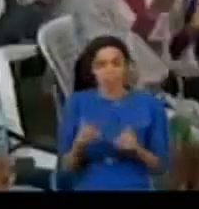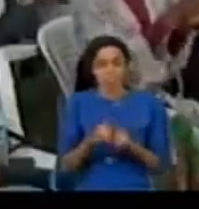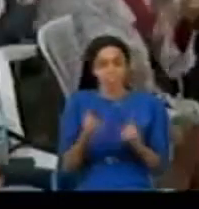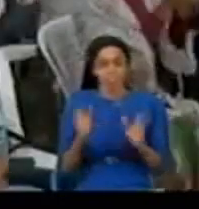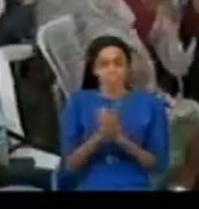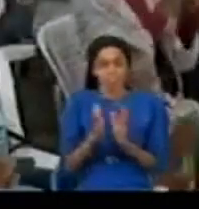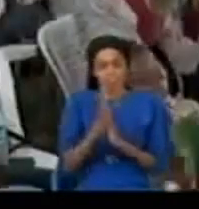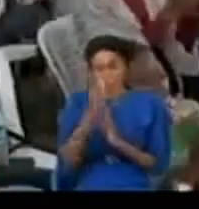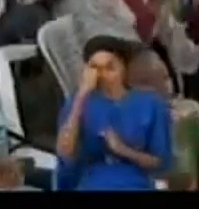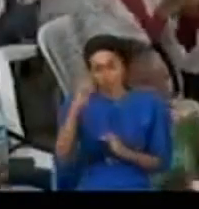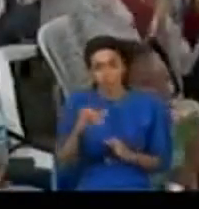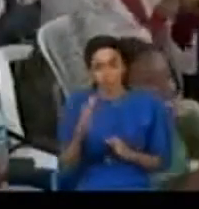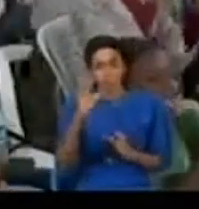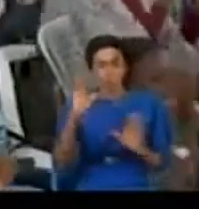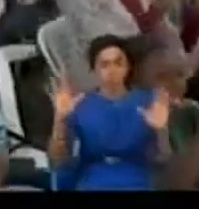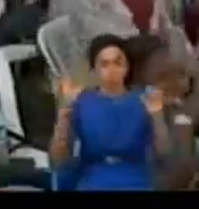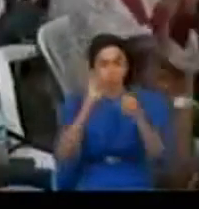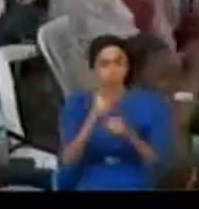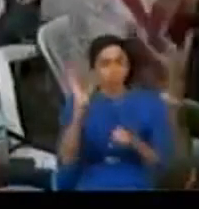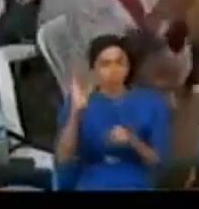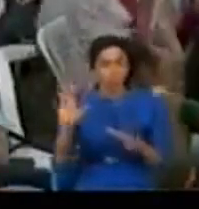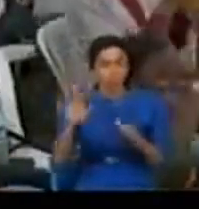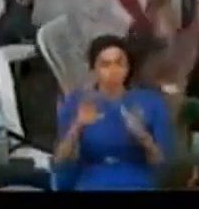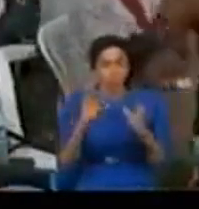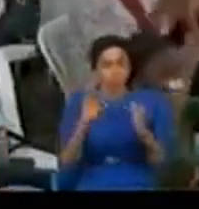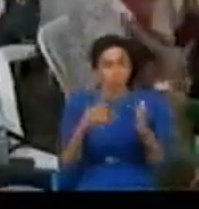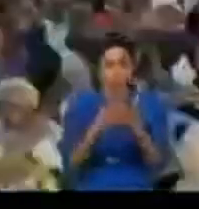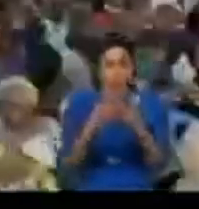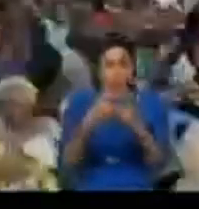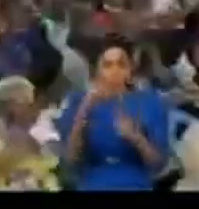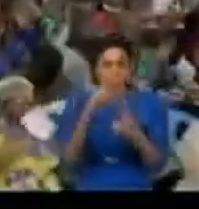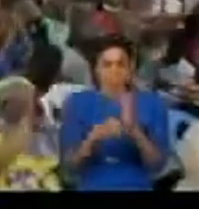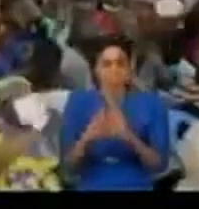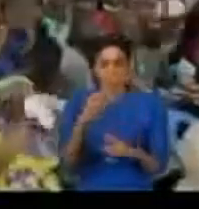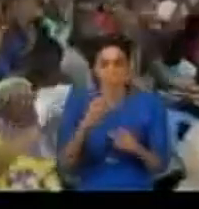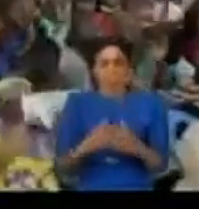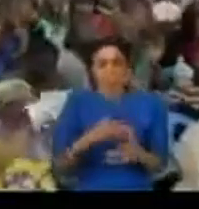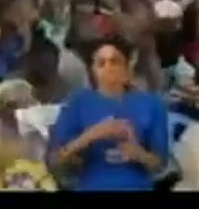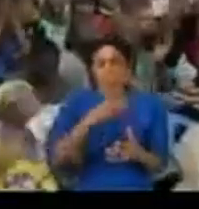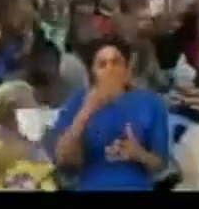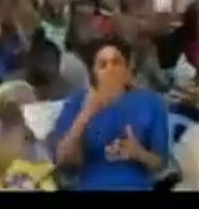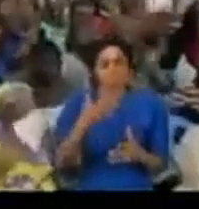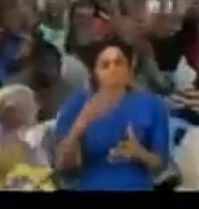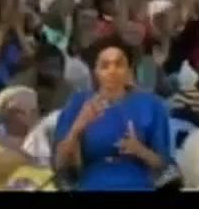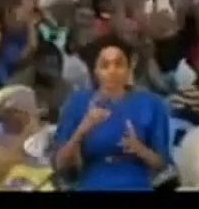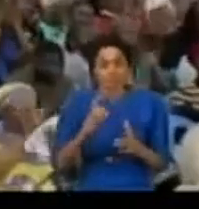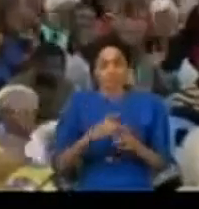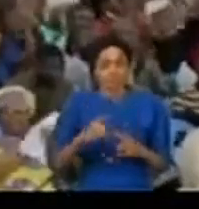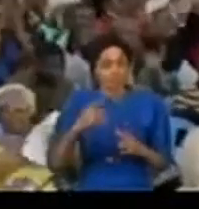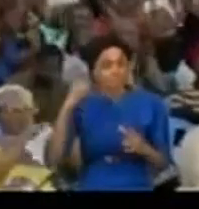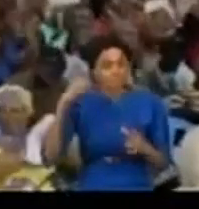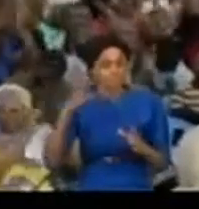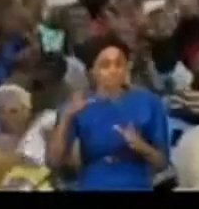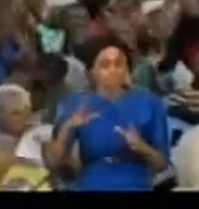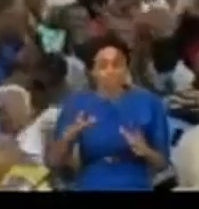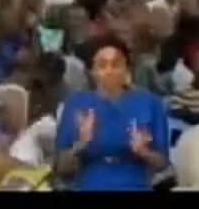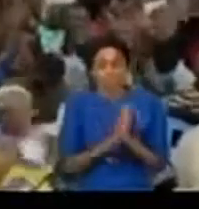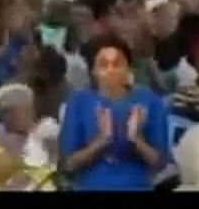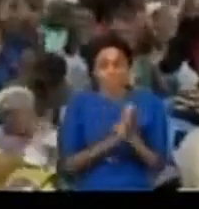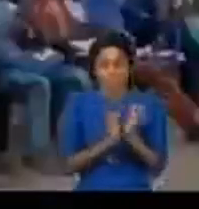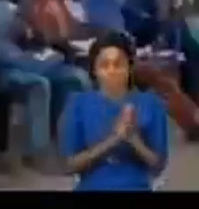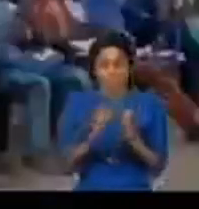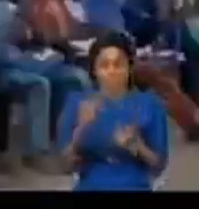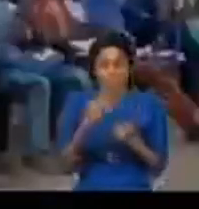miracle will reach you as well. The louder you clap, the faster your miracle will reach you in Jesus'